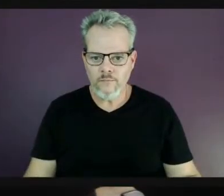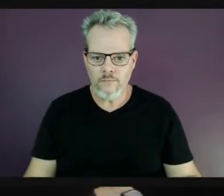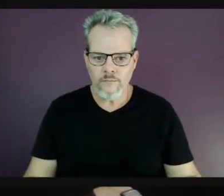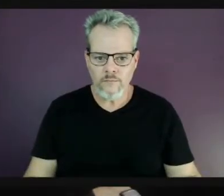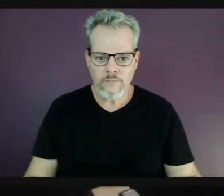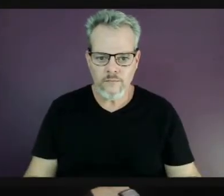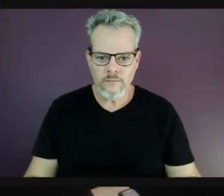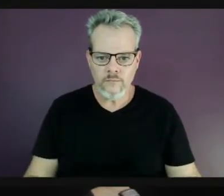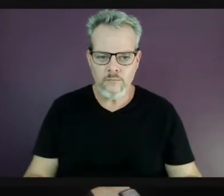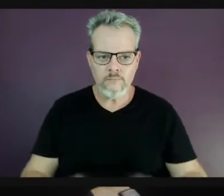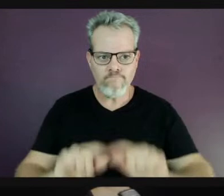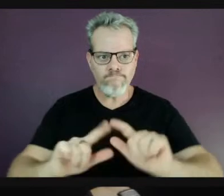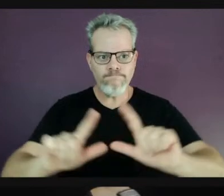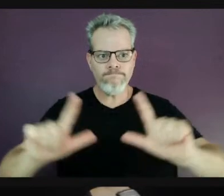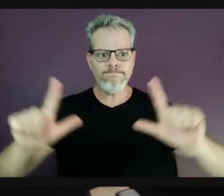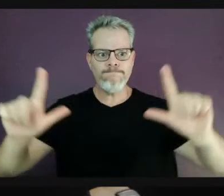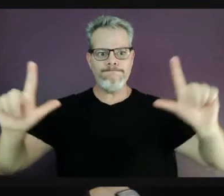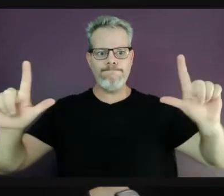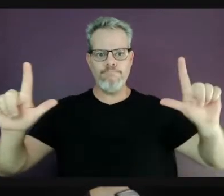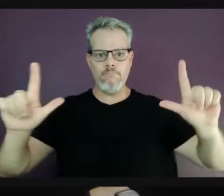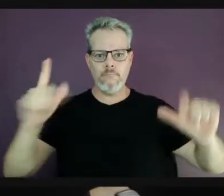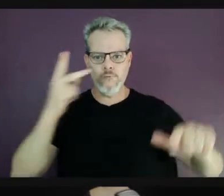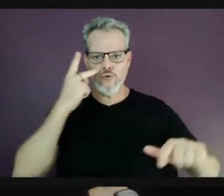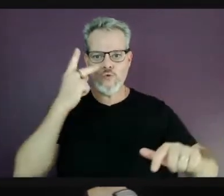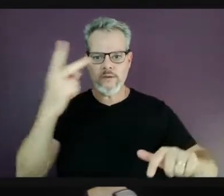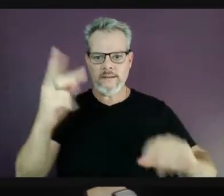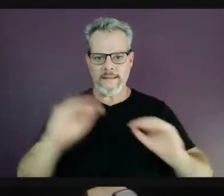here so you can see what's going on.